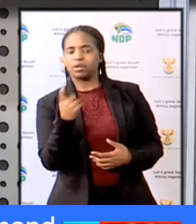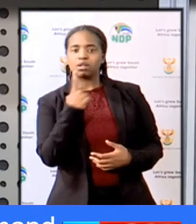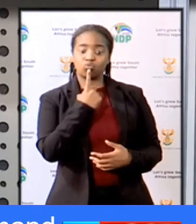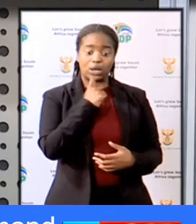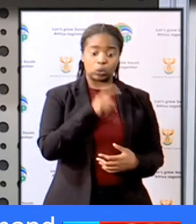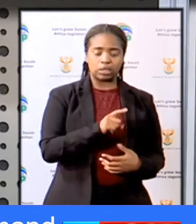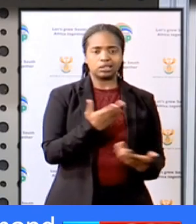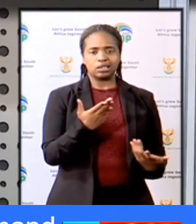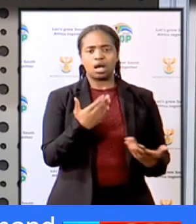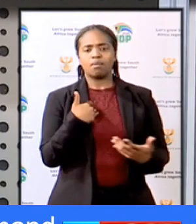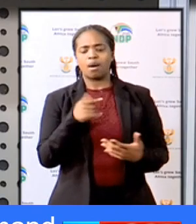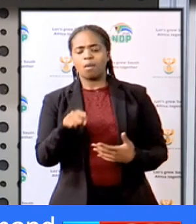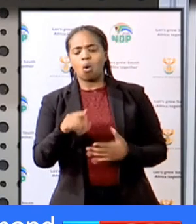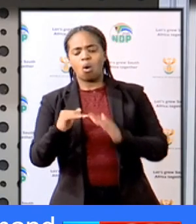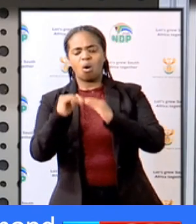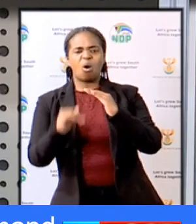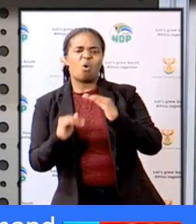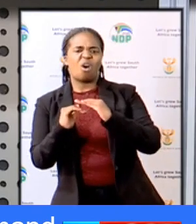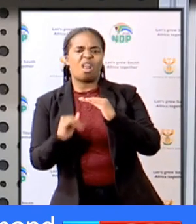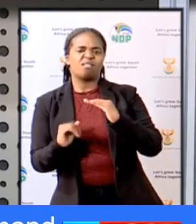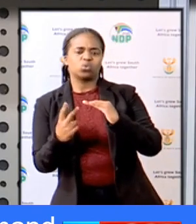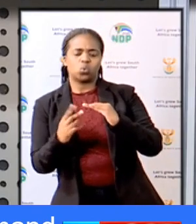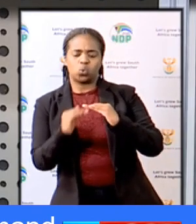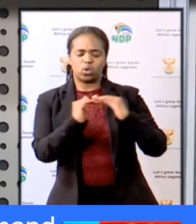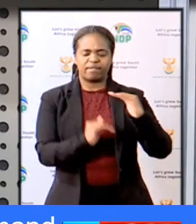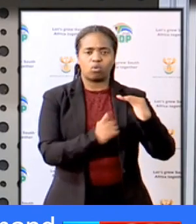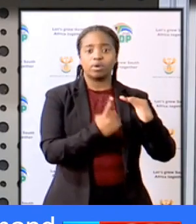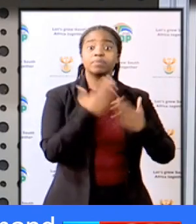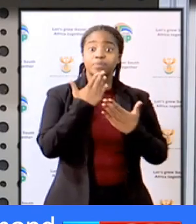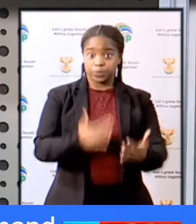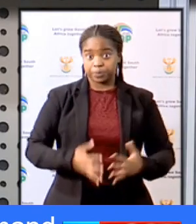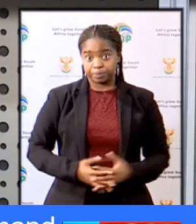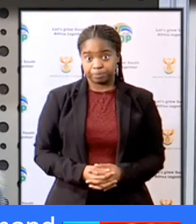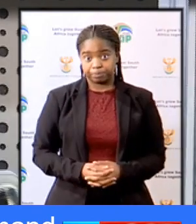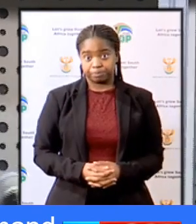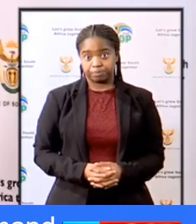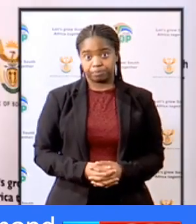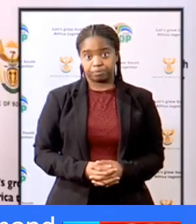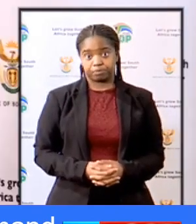for more easing of the restrictions. Thank you.